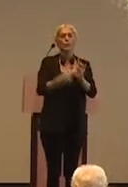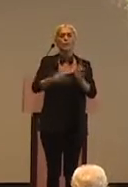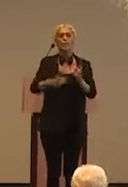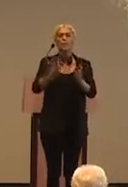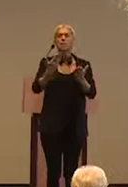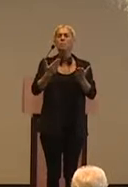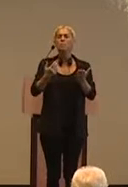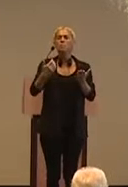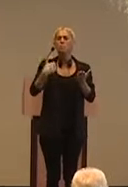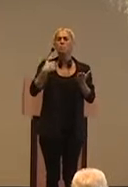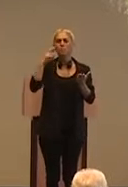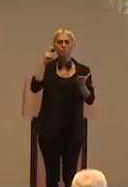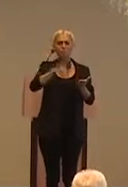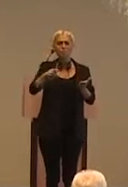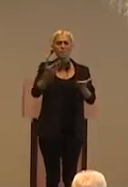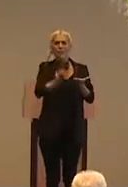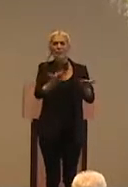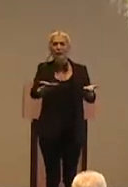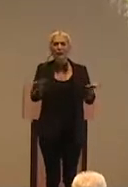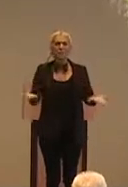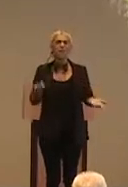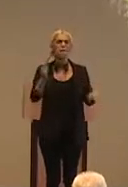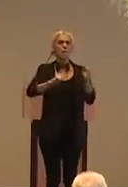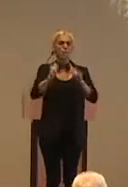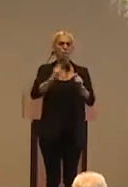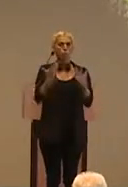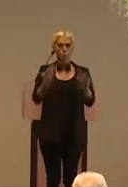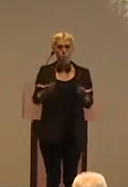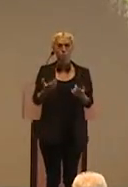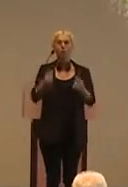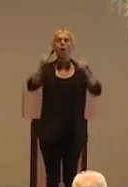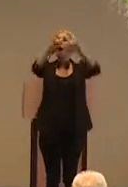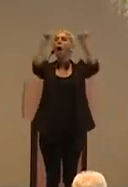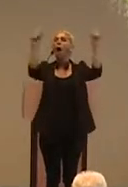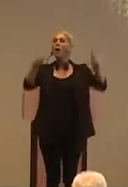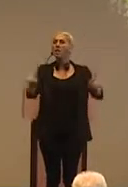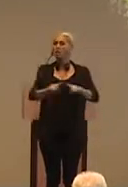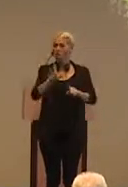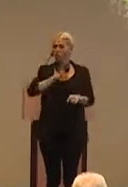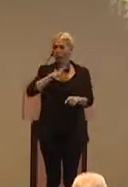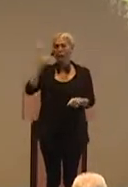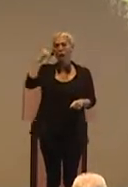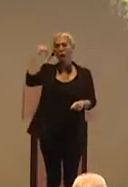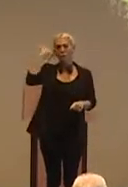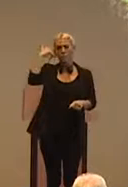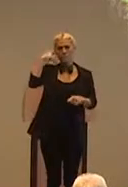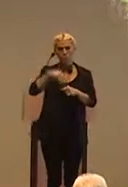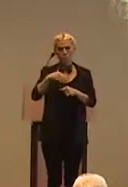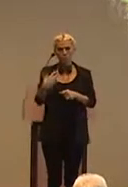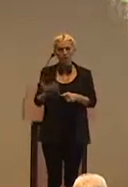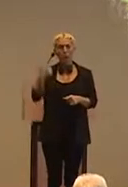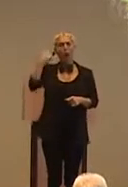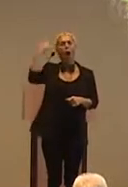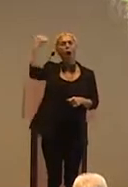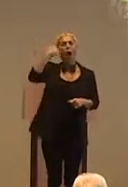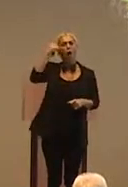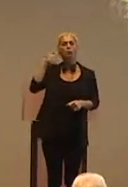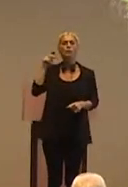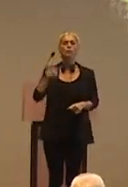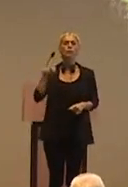we do this through the exhibition format and we also have maps for memory we